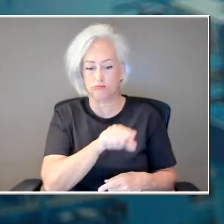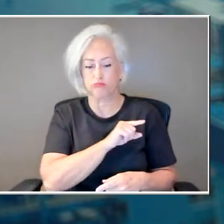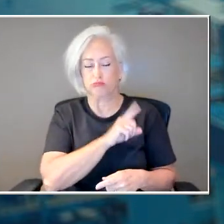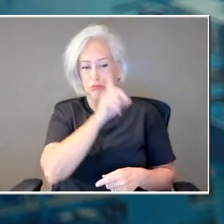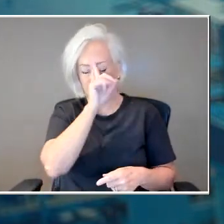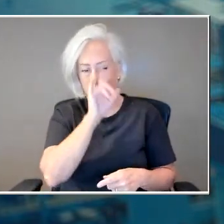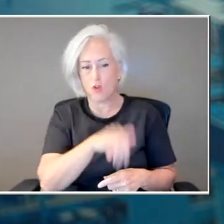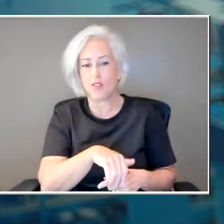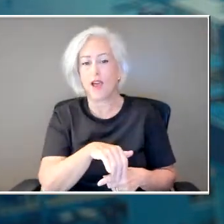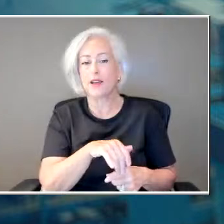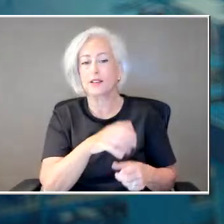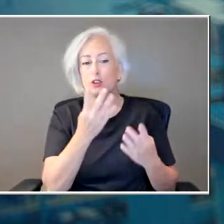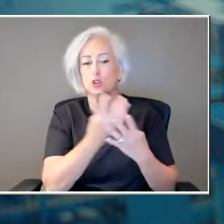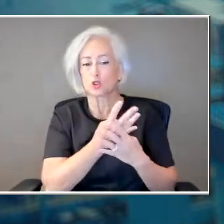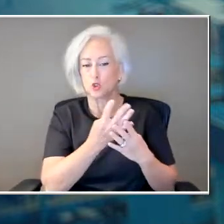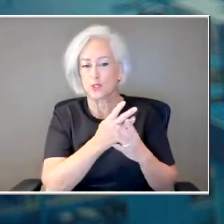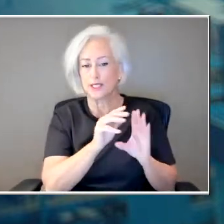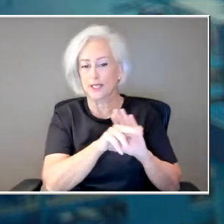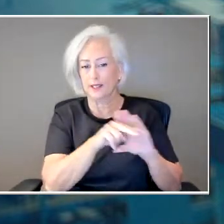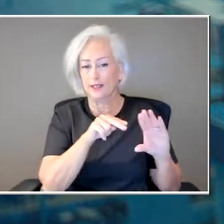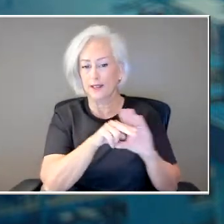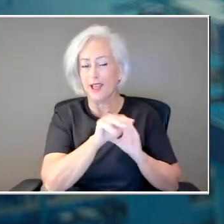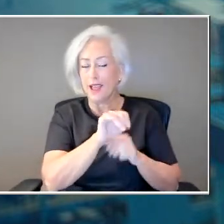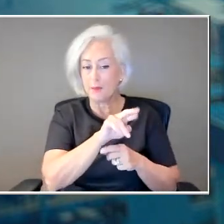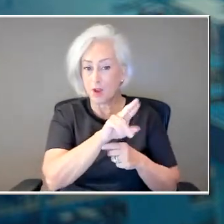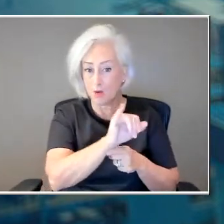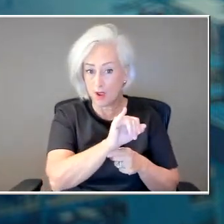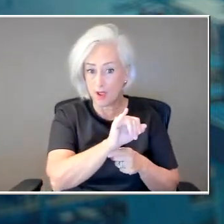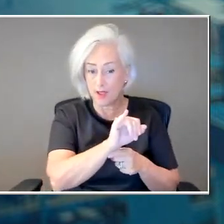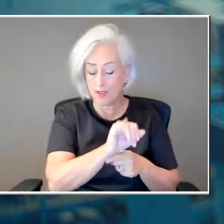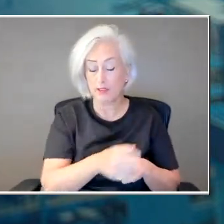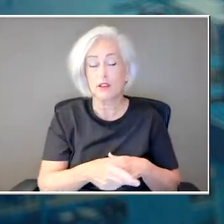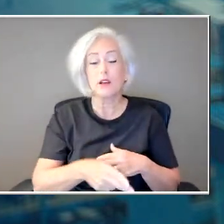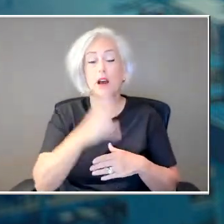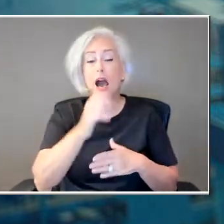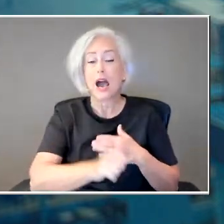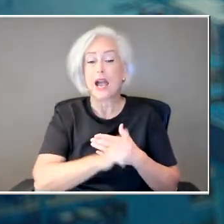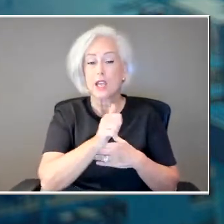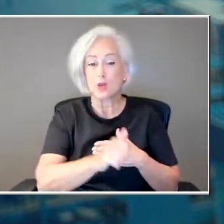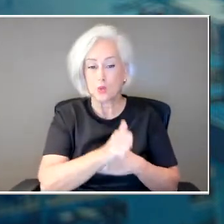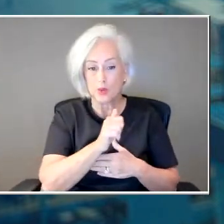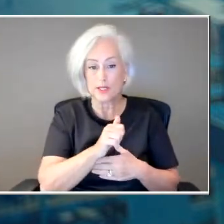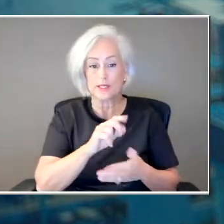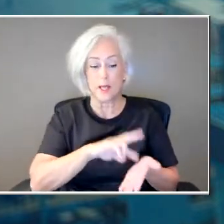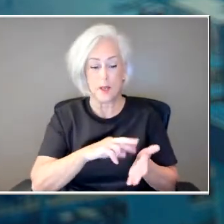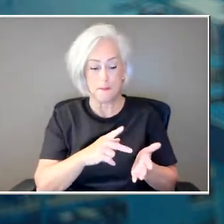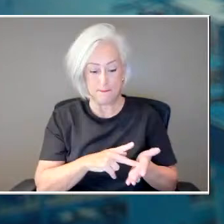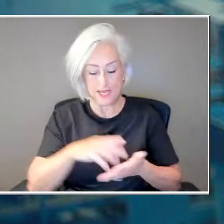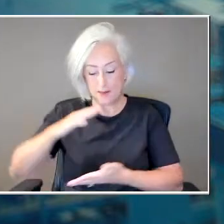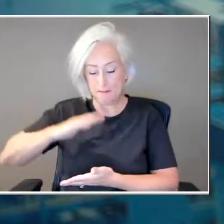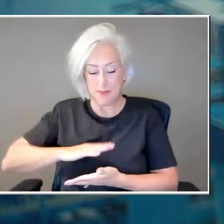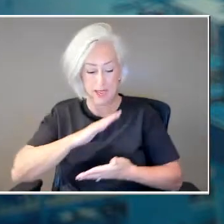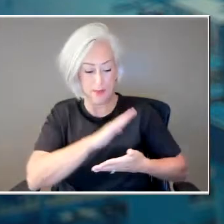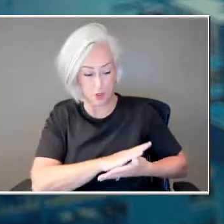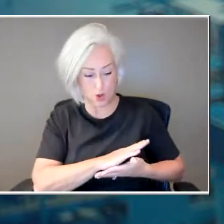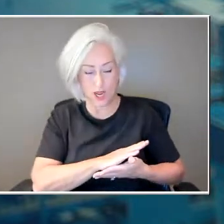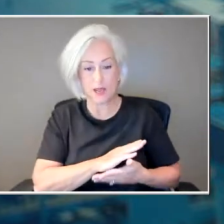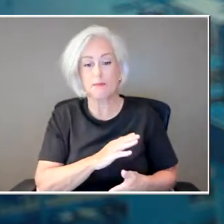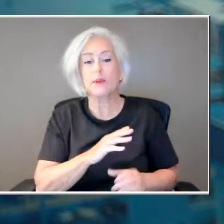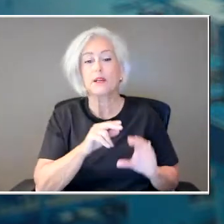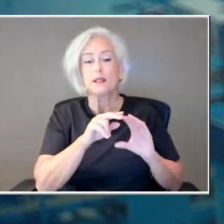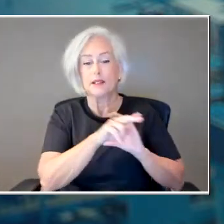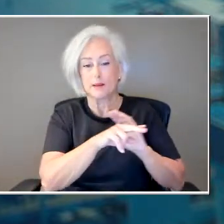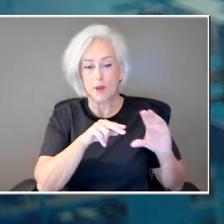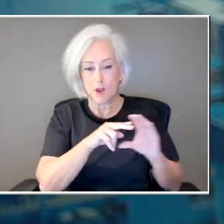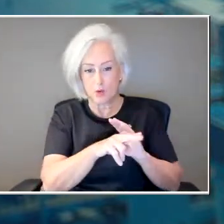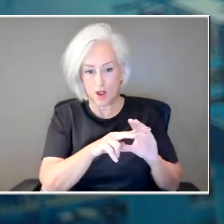MRIs, and our high-risk screening is a mammogram and an MRI every year, and we prefer to alternate them every 6